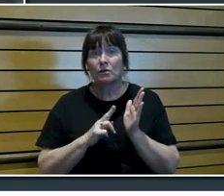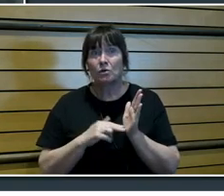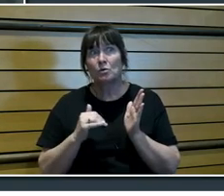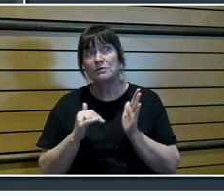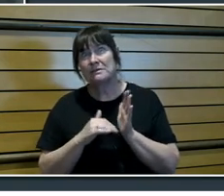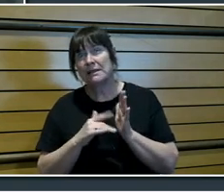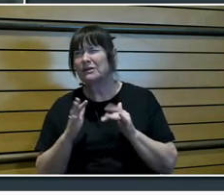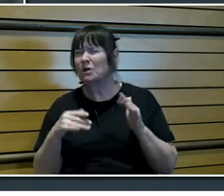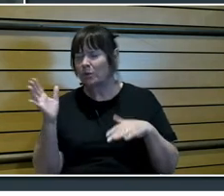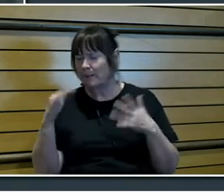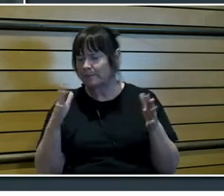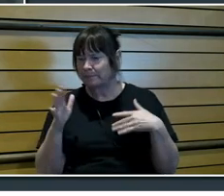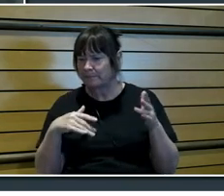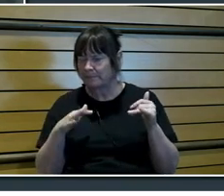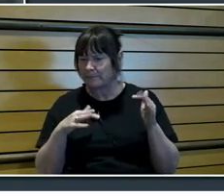Moana and